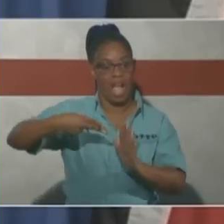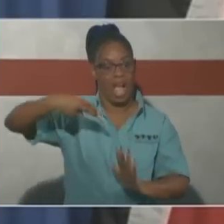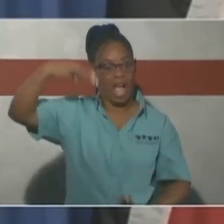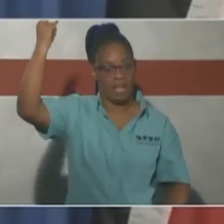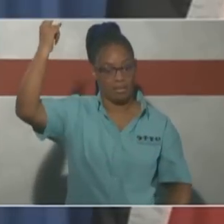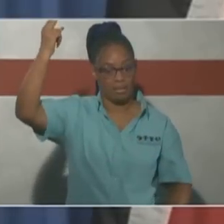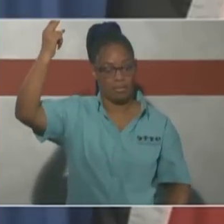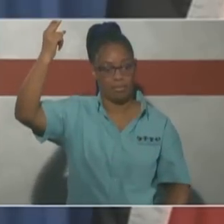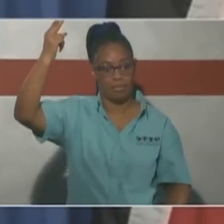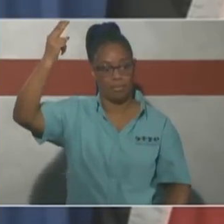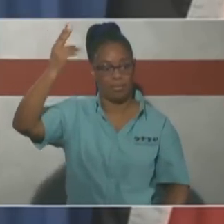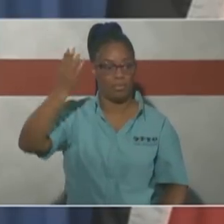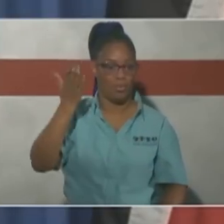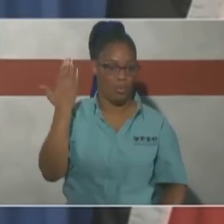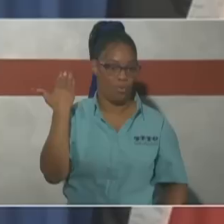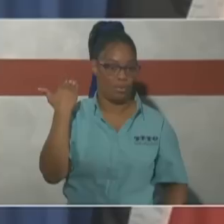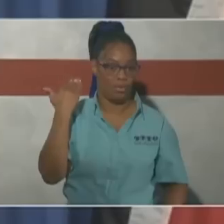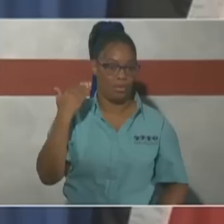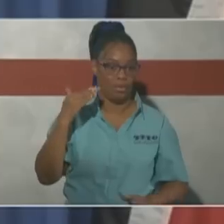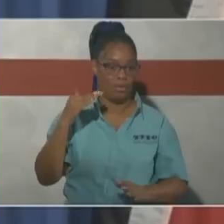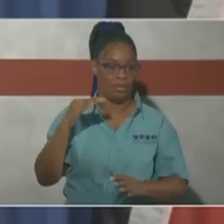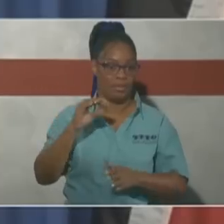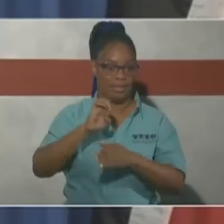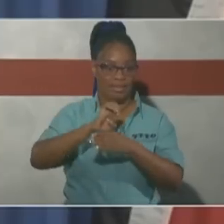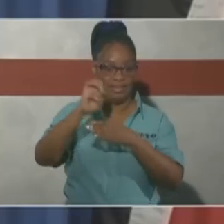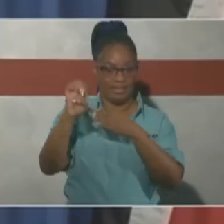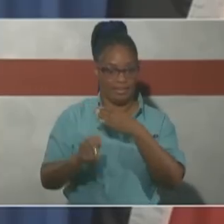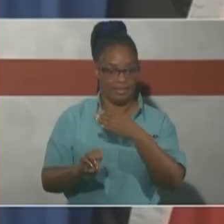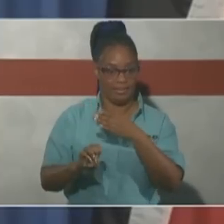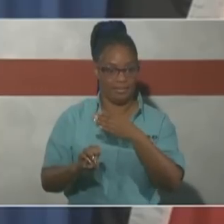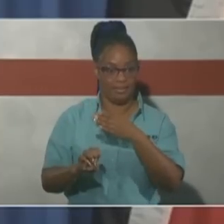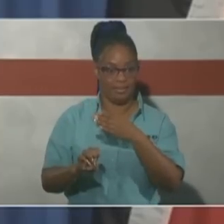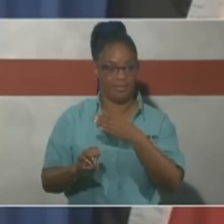Now in Trinidad and Tobago, we've got through